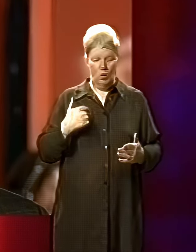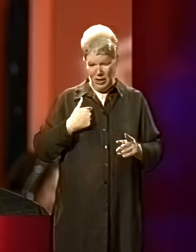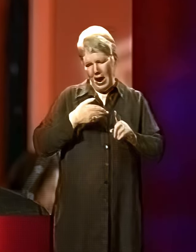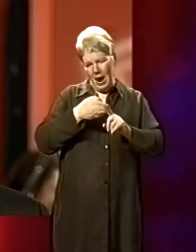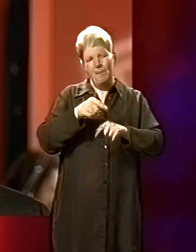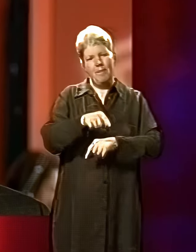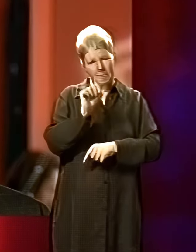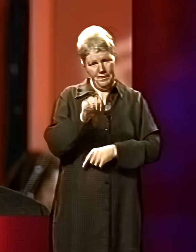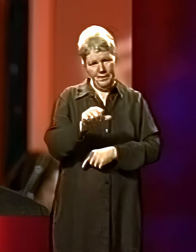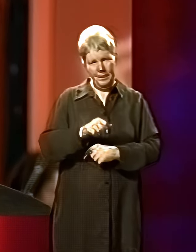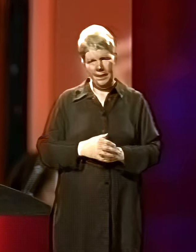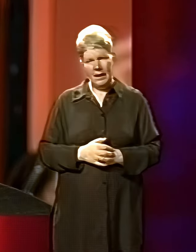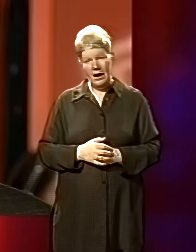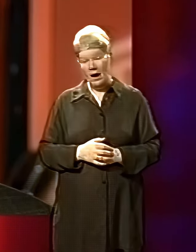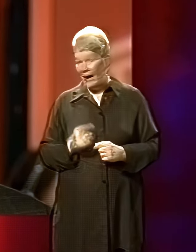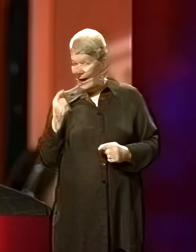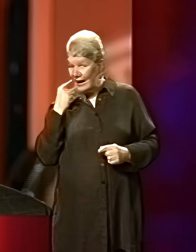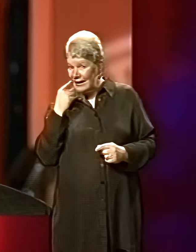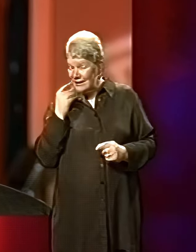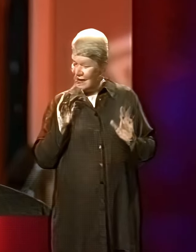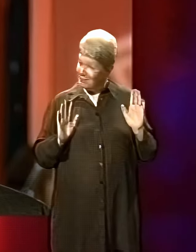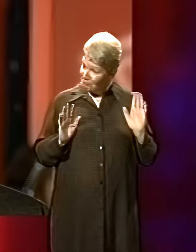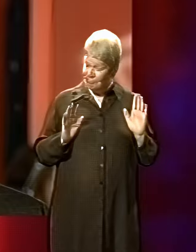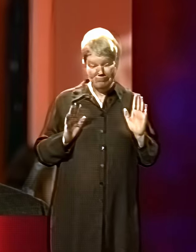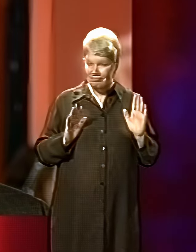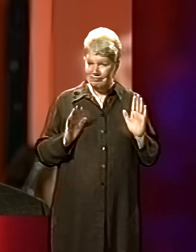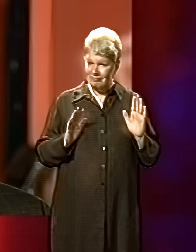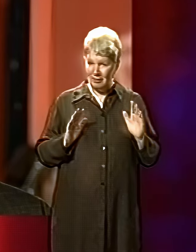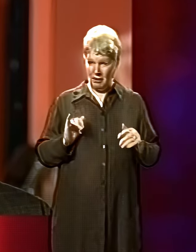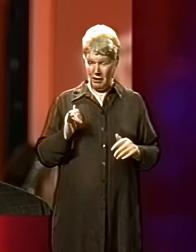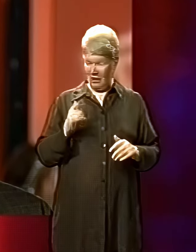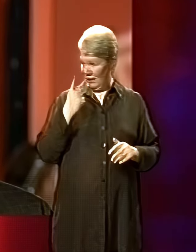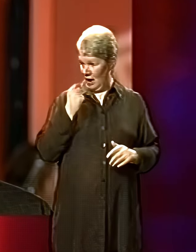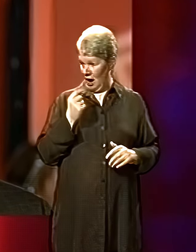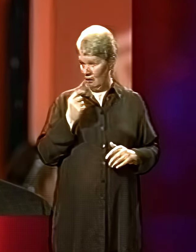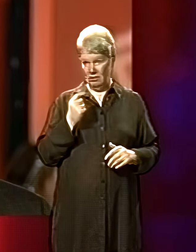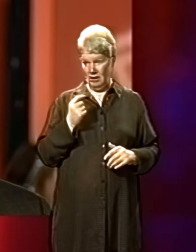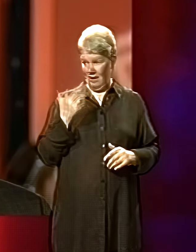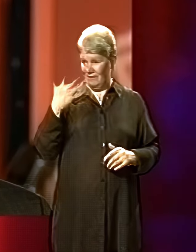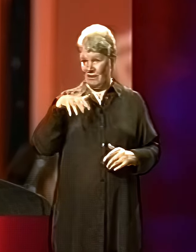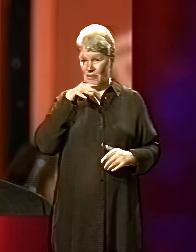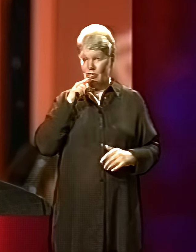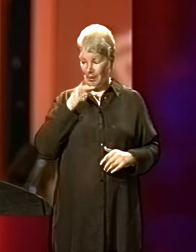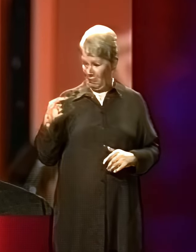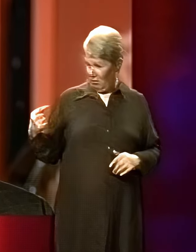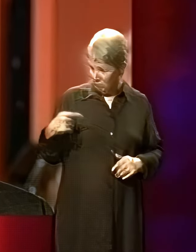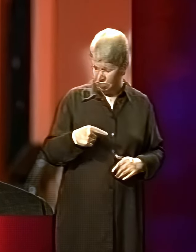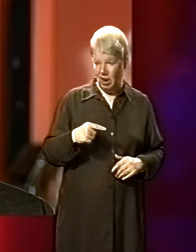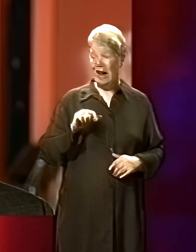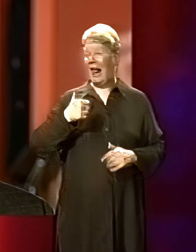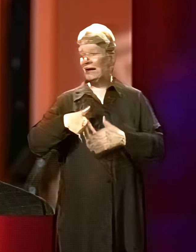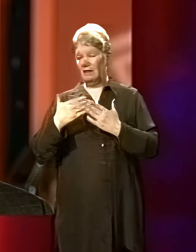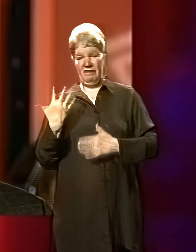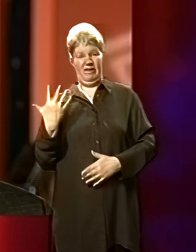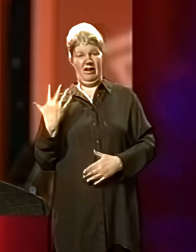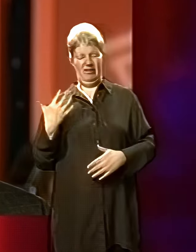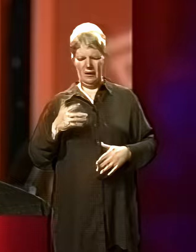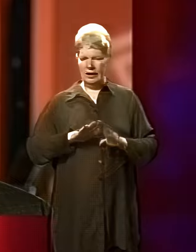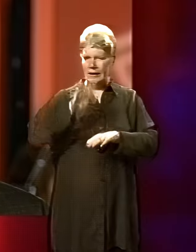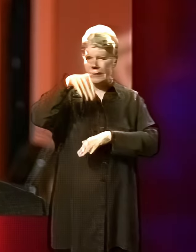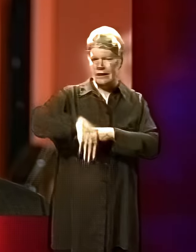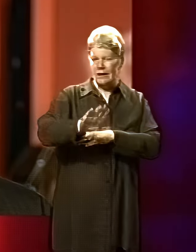to do that. It's not an easy business to run, though. You know, you can have 500 people 1 minute, five the next. And the peaks and troughs are